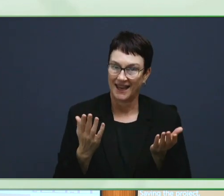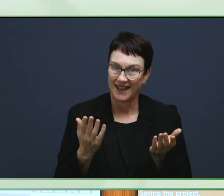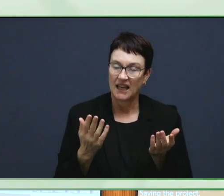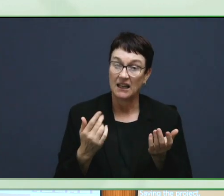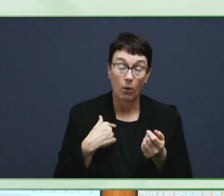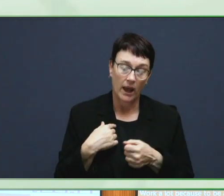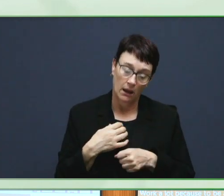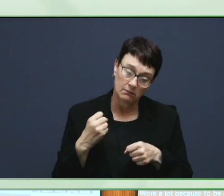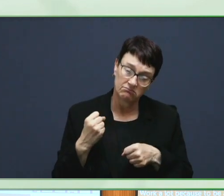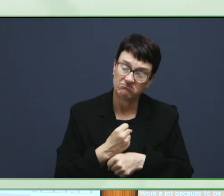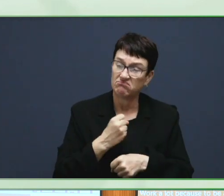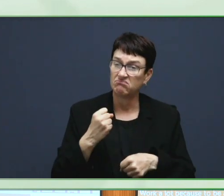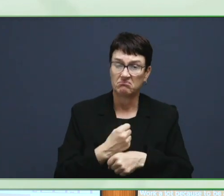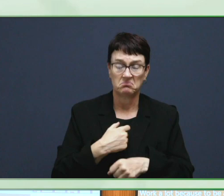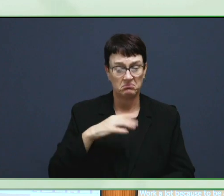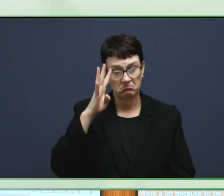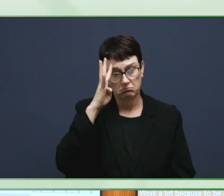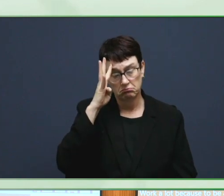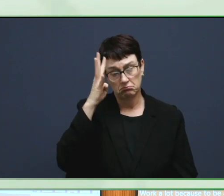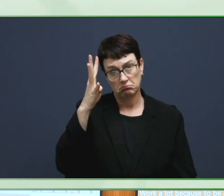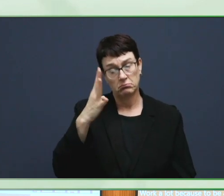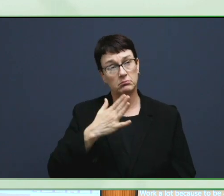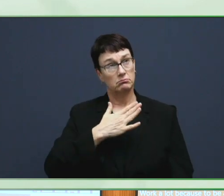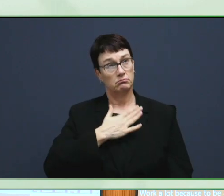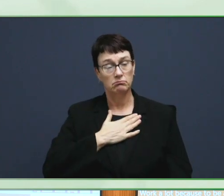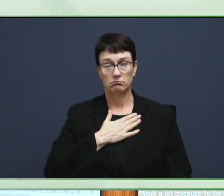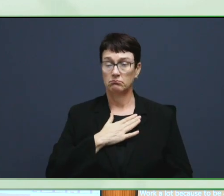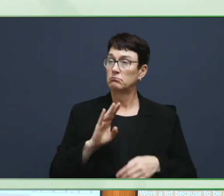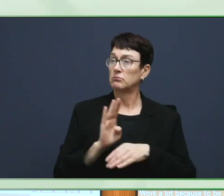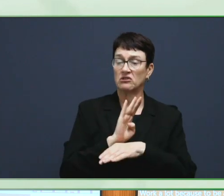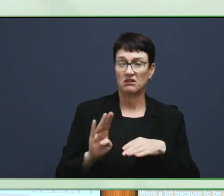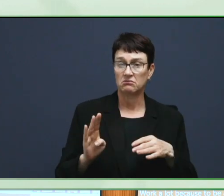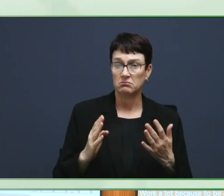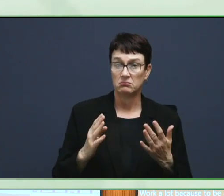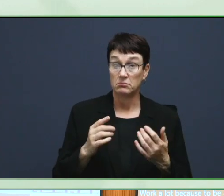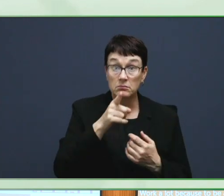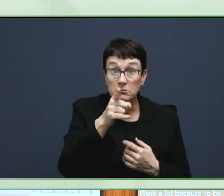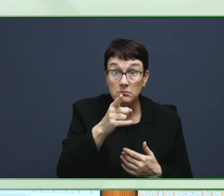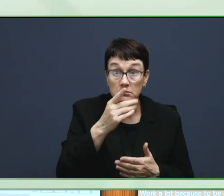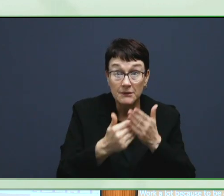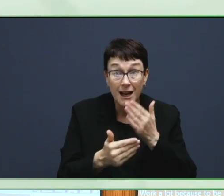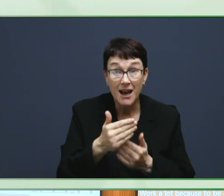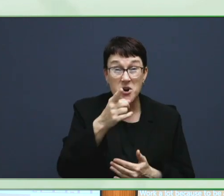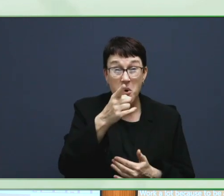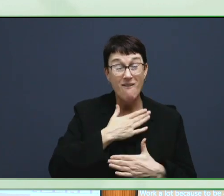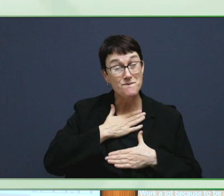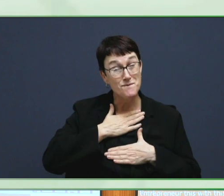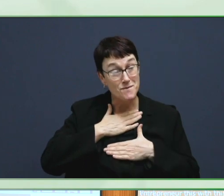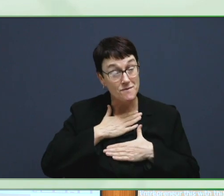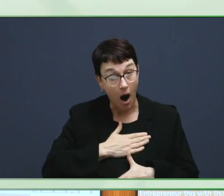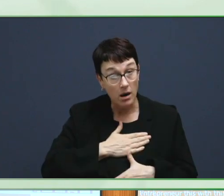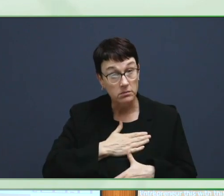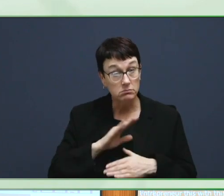entrepreneur with disability, you have to be very, very